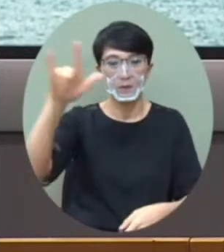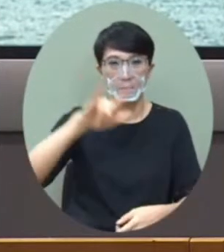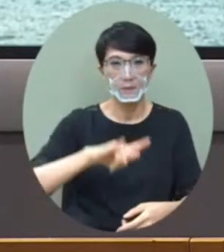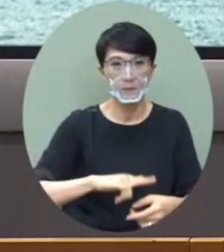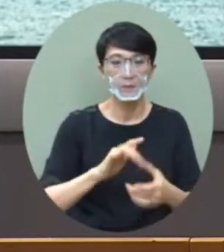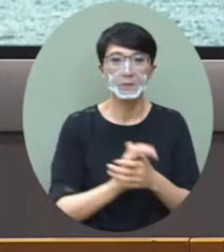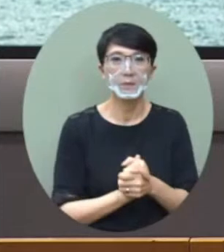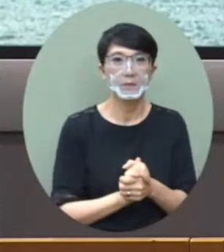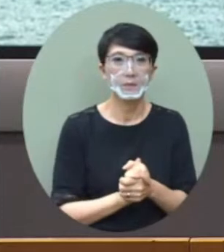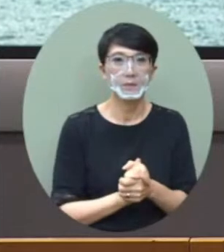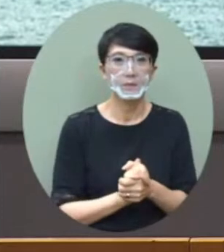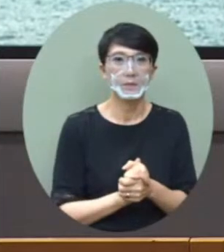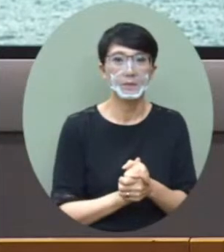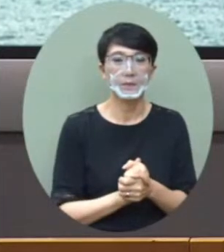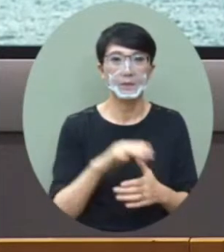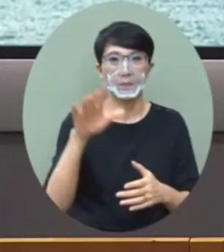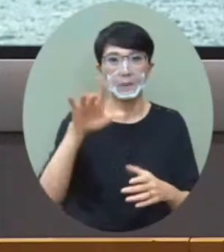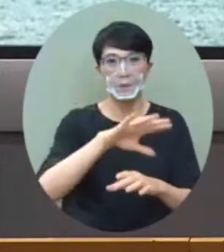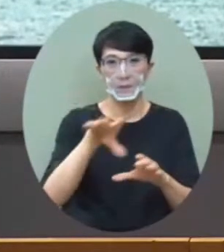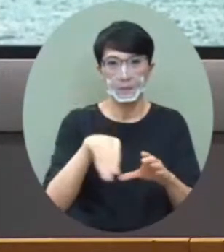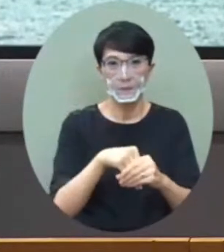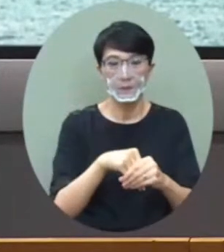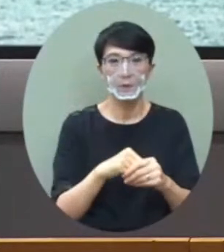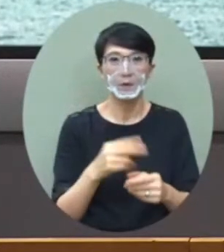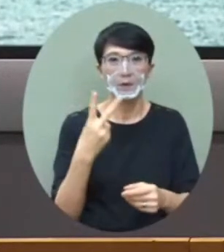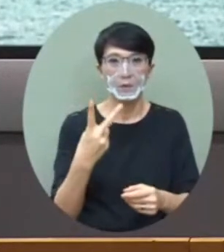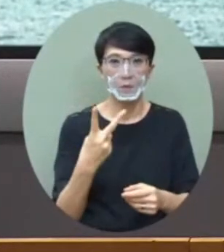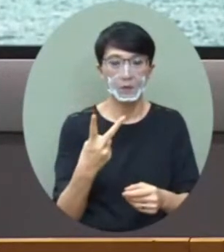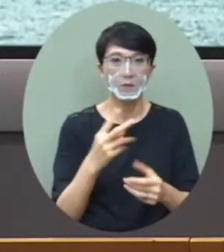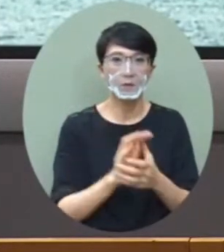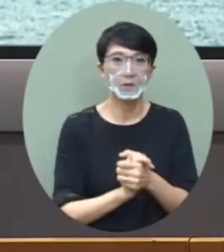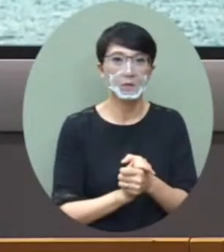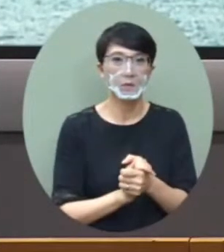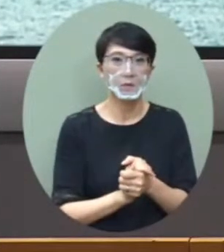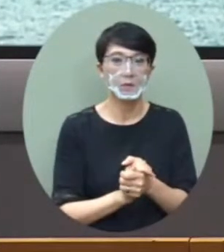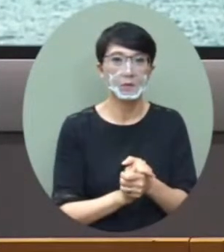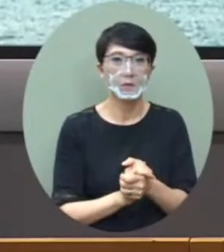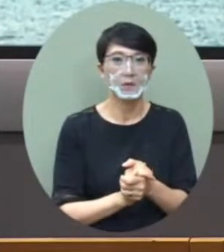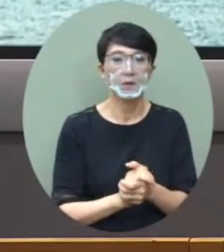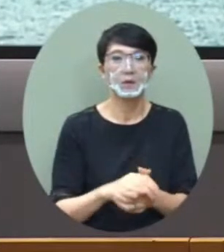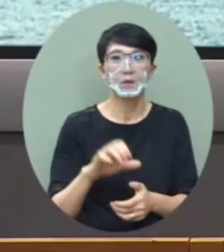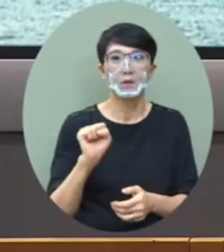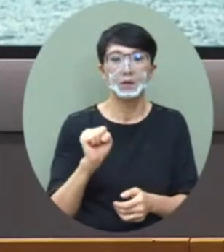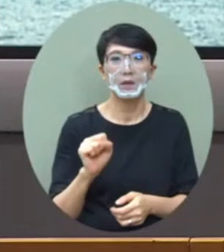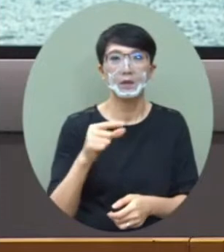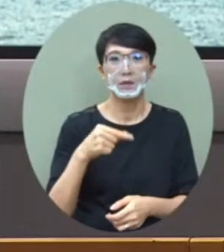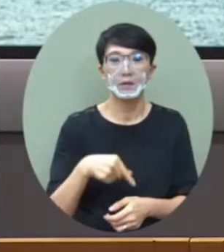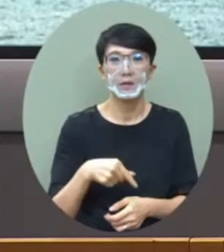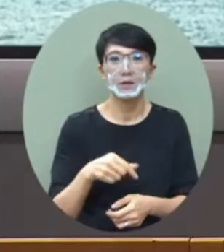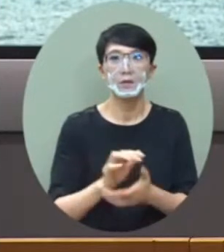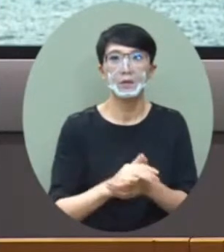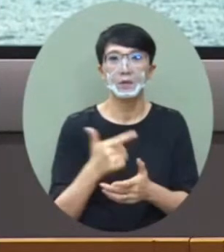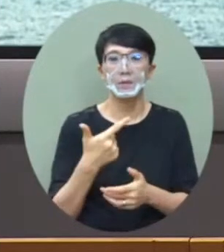We had 11 imported cases. 2